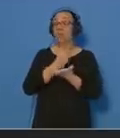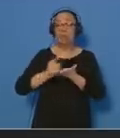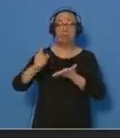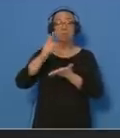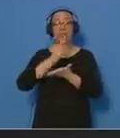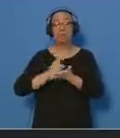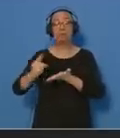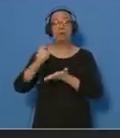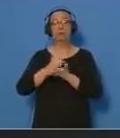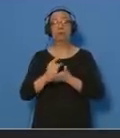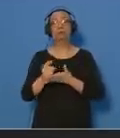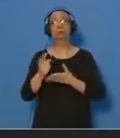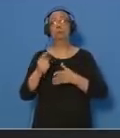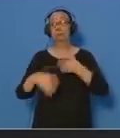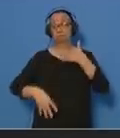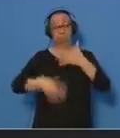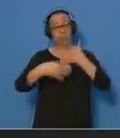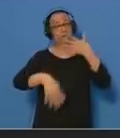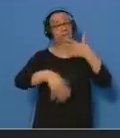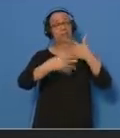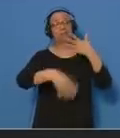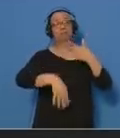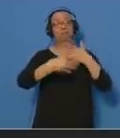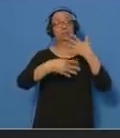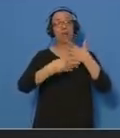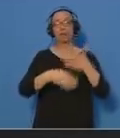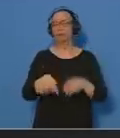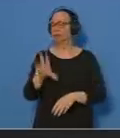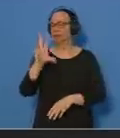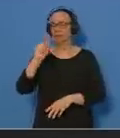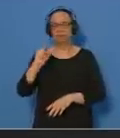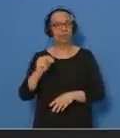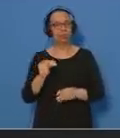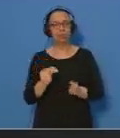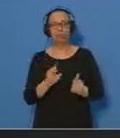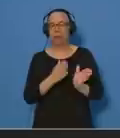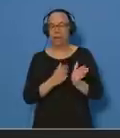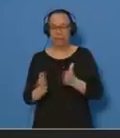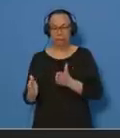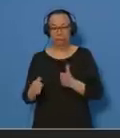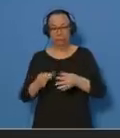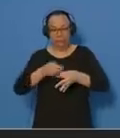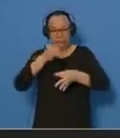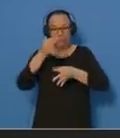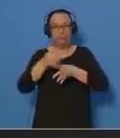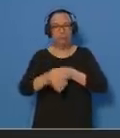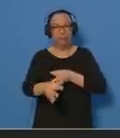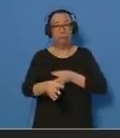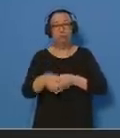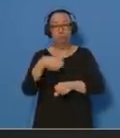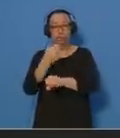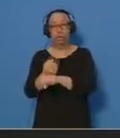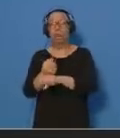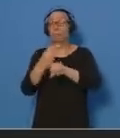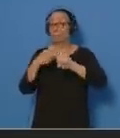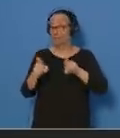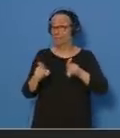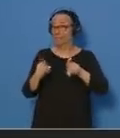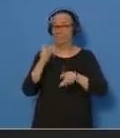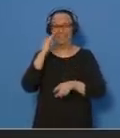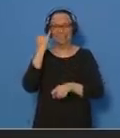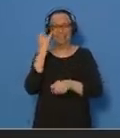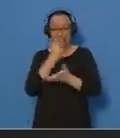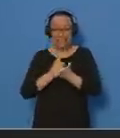can do it. I have no expectation to extend the shelter in place. I don't. But if we come to a situation next week